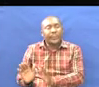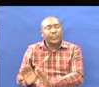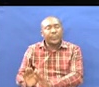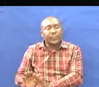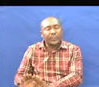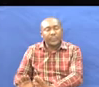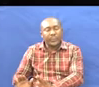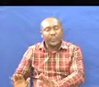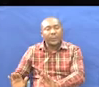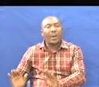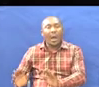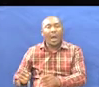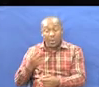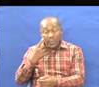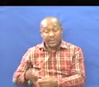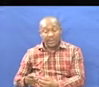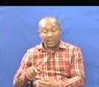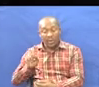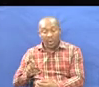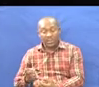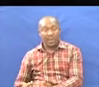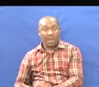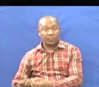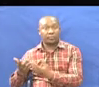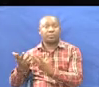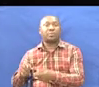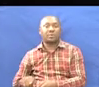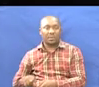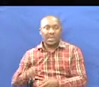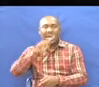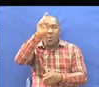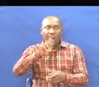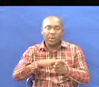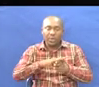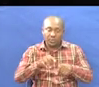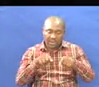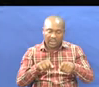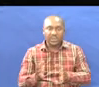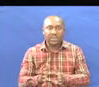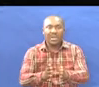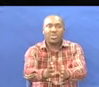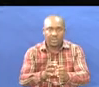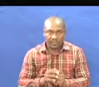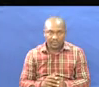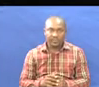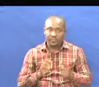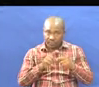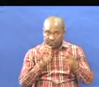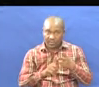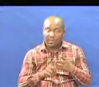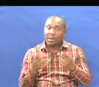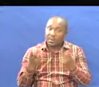the method of collecting oxygen gas and why do we use that method. But also we'll be discussing